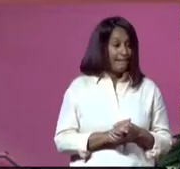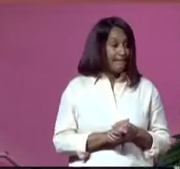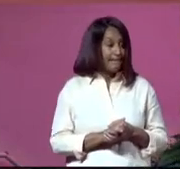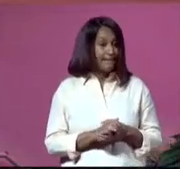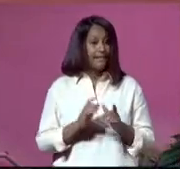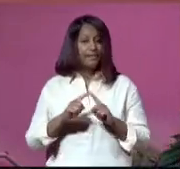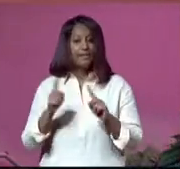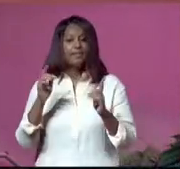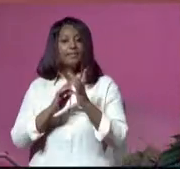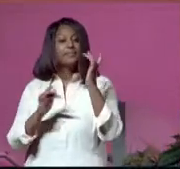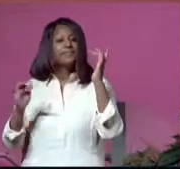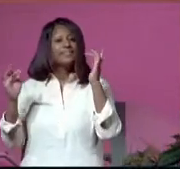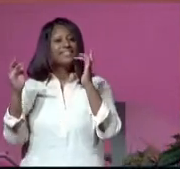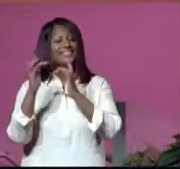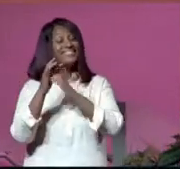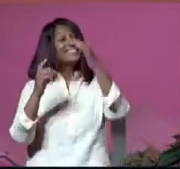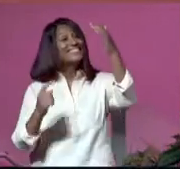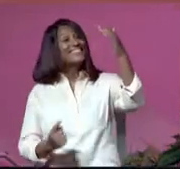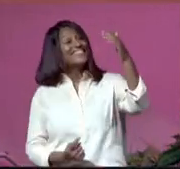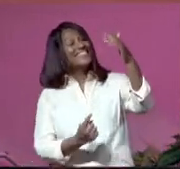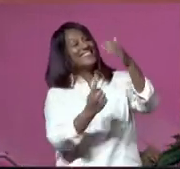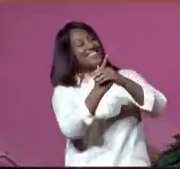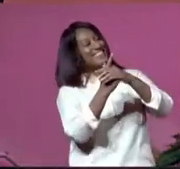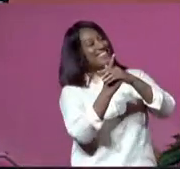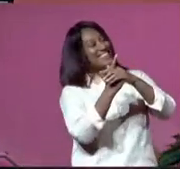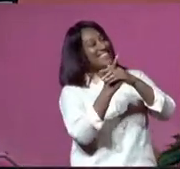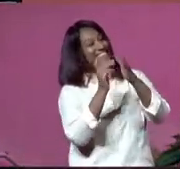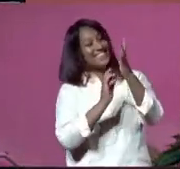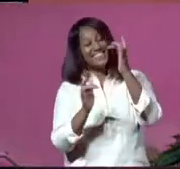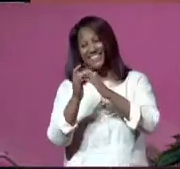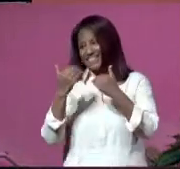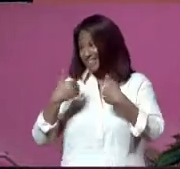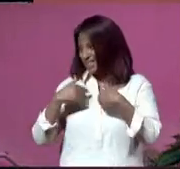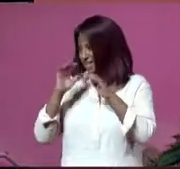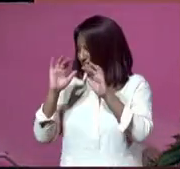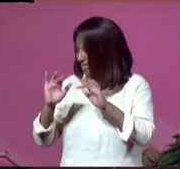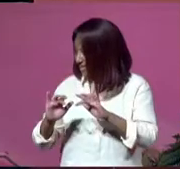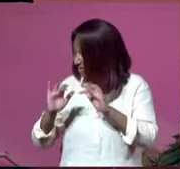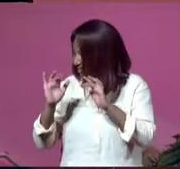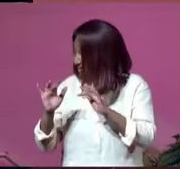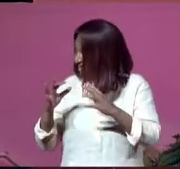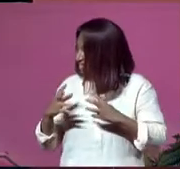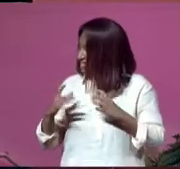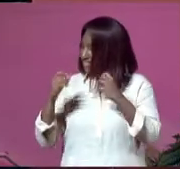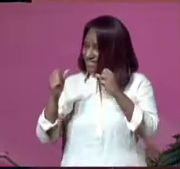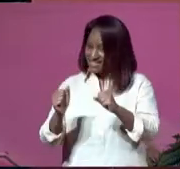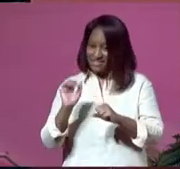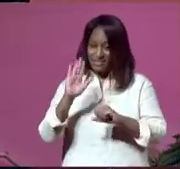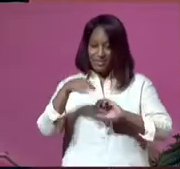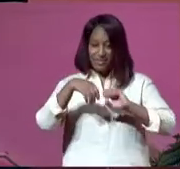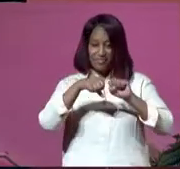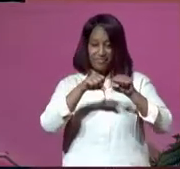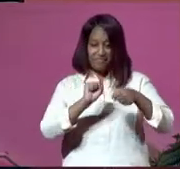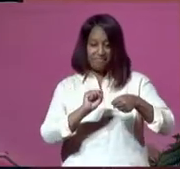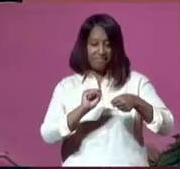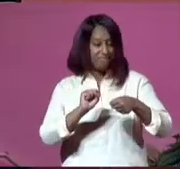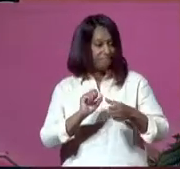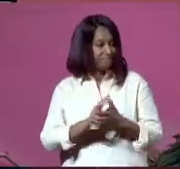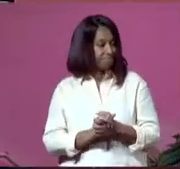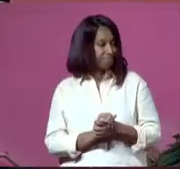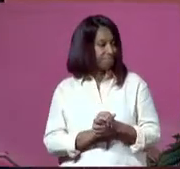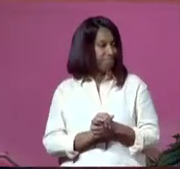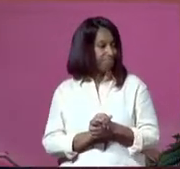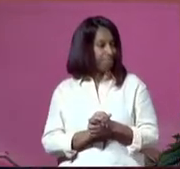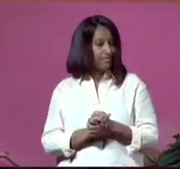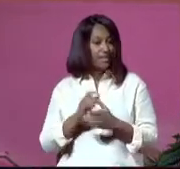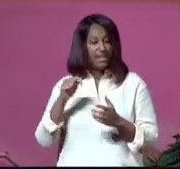But Jesus has come. Jesus, have mercy. To heal your brokenness.